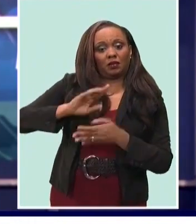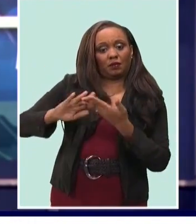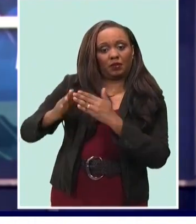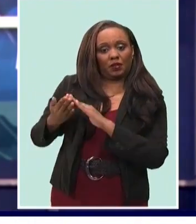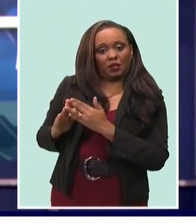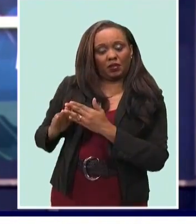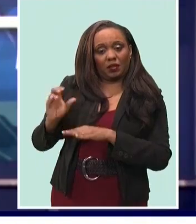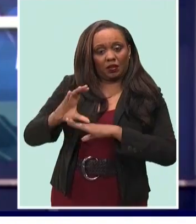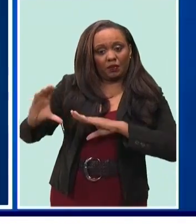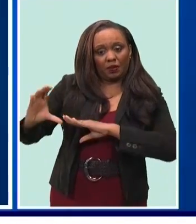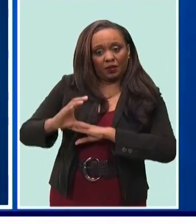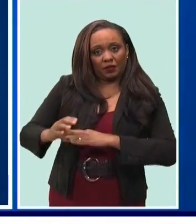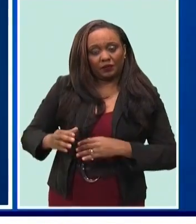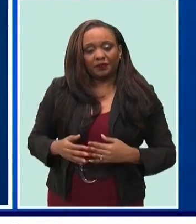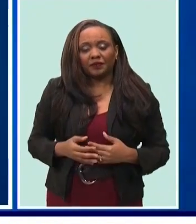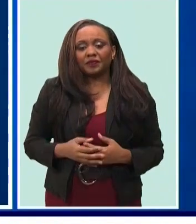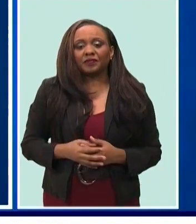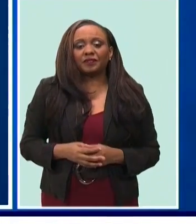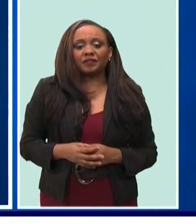community. This is an